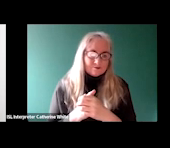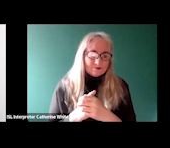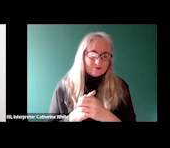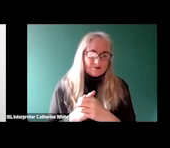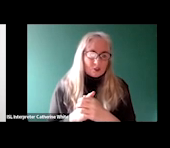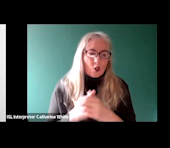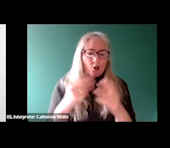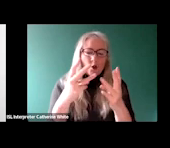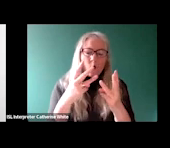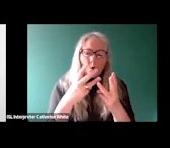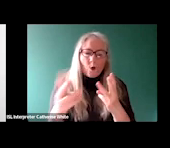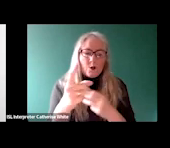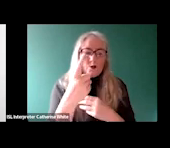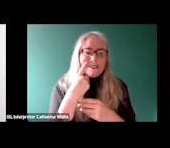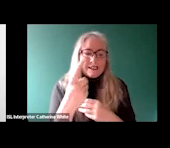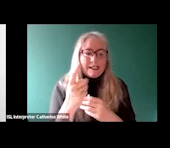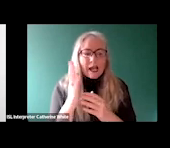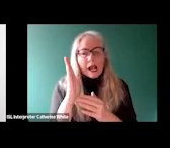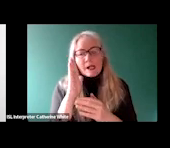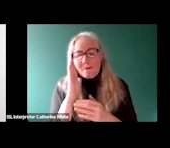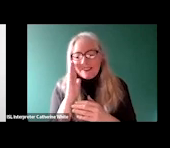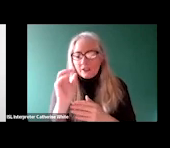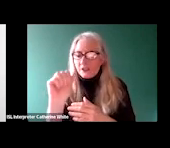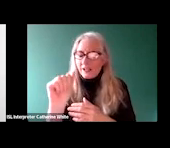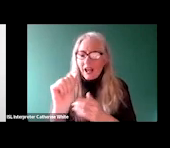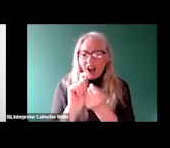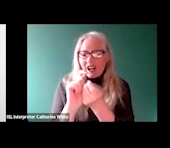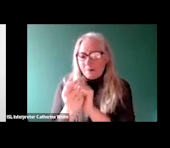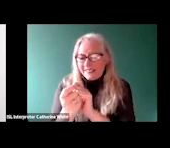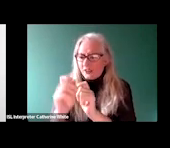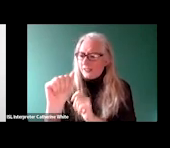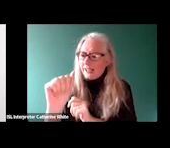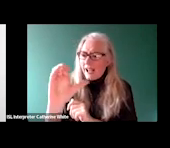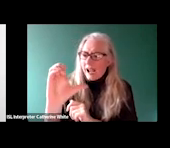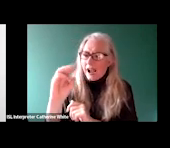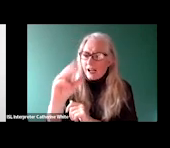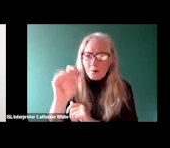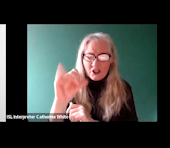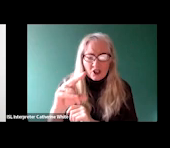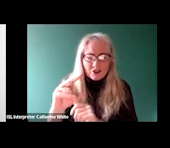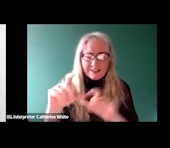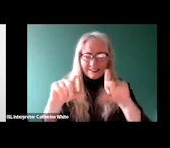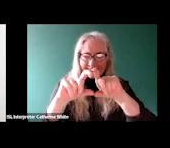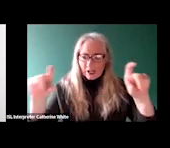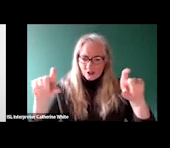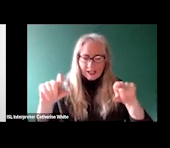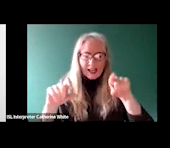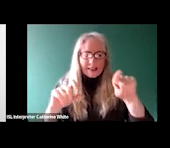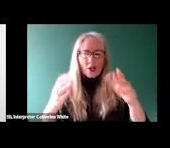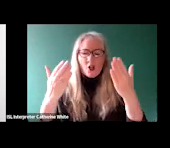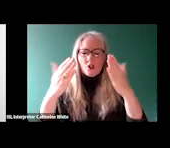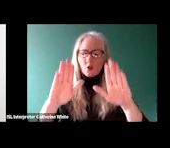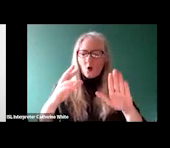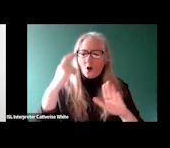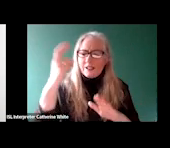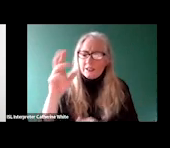So when you see the accommodation section, and then this starts to, I suppose, also give a rationale for